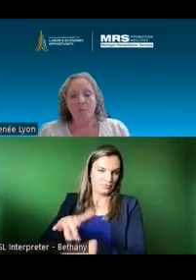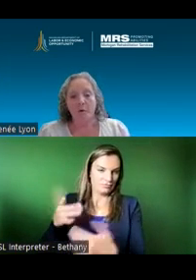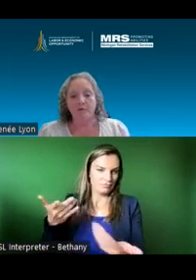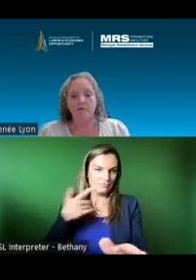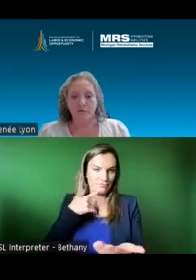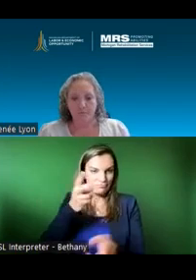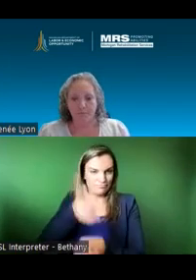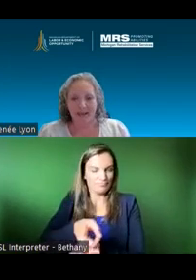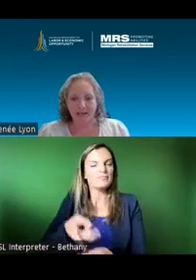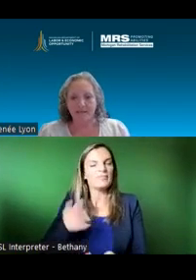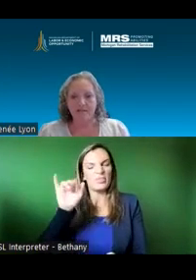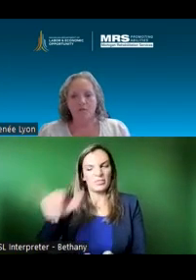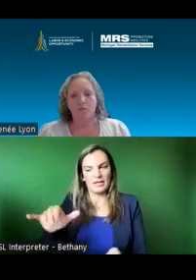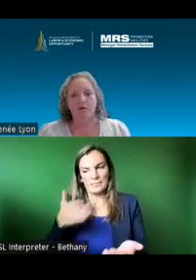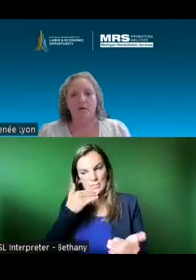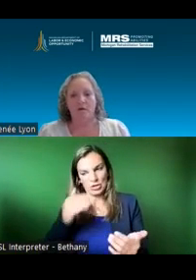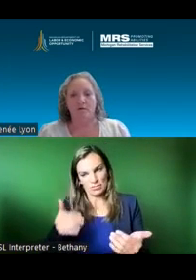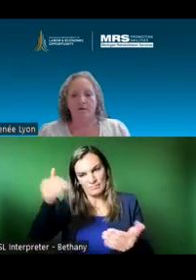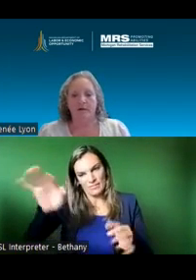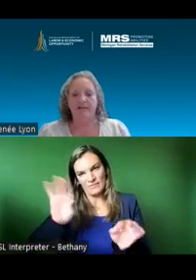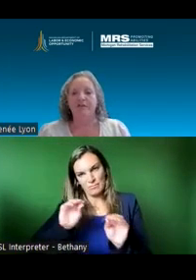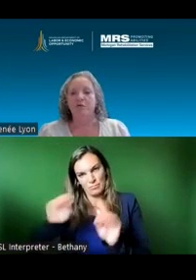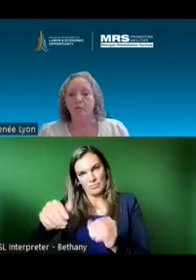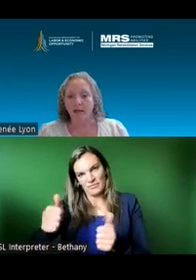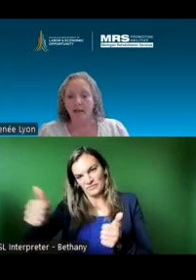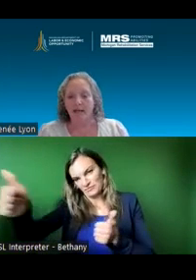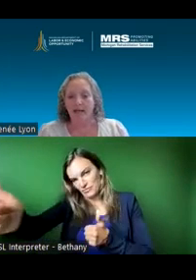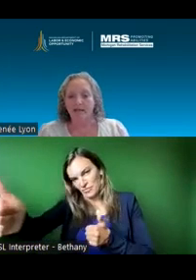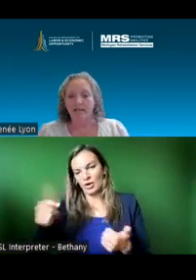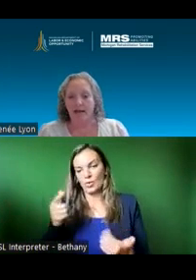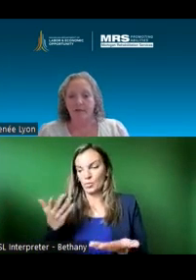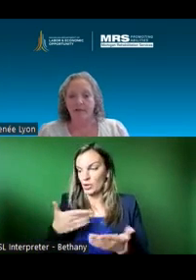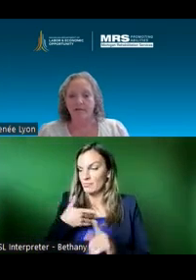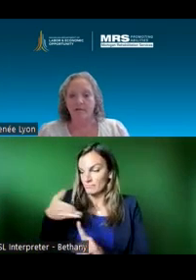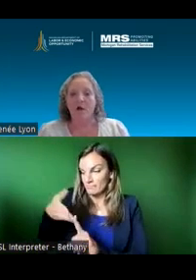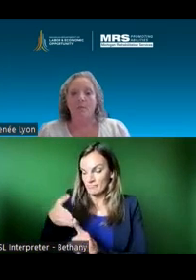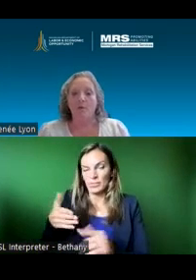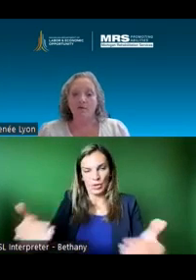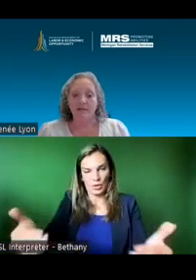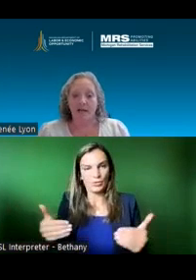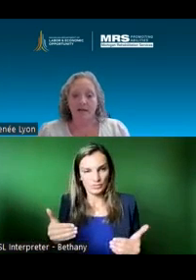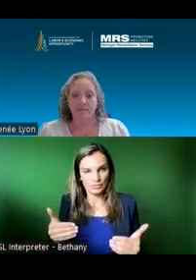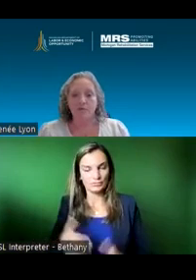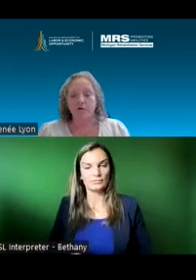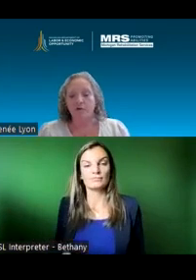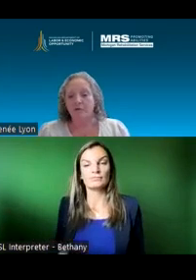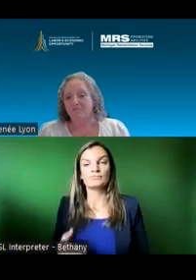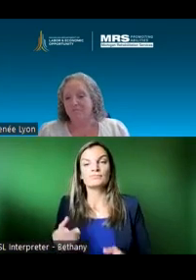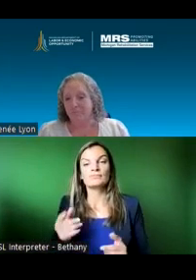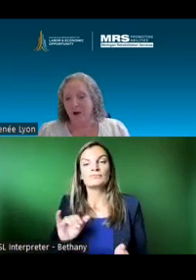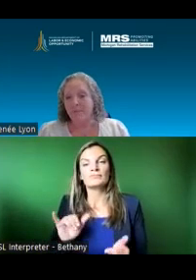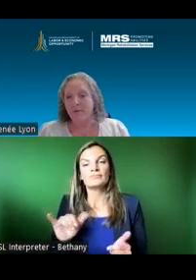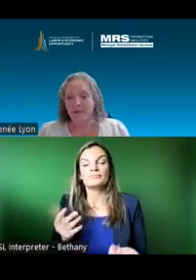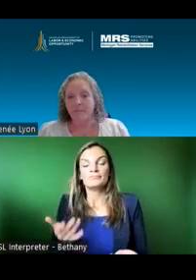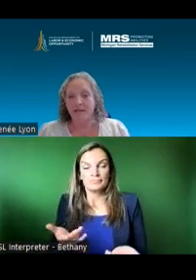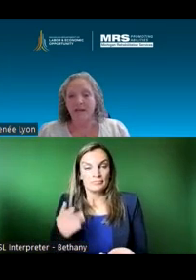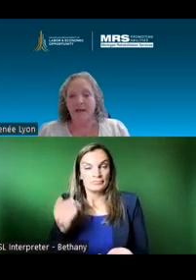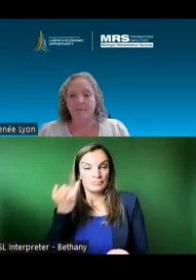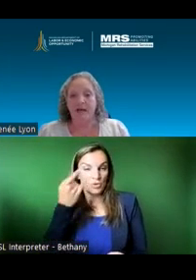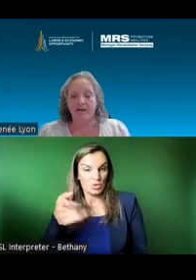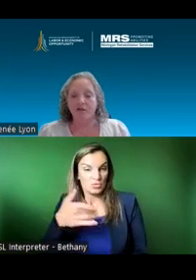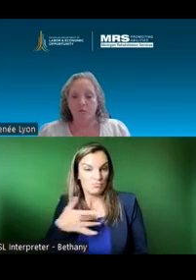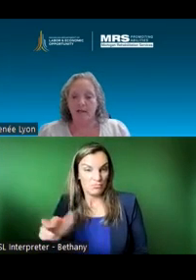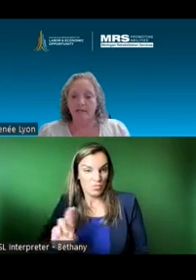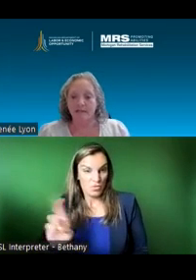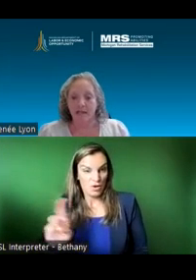very important to balance the workload. If you're right hand dominant, most items were probably being